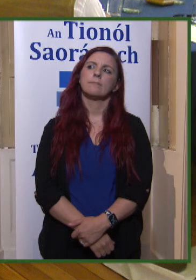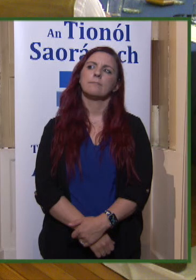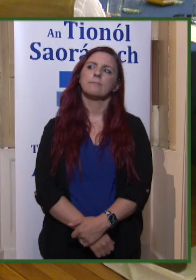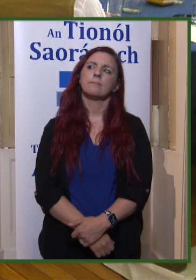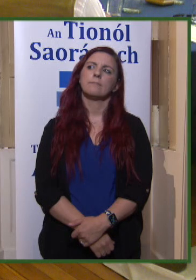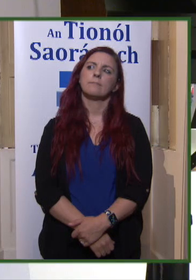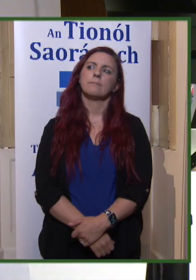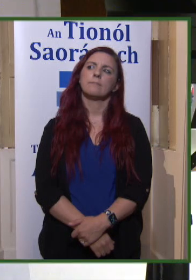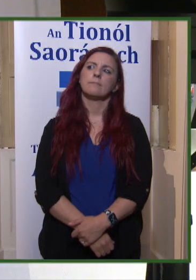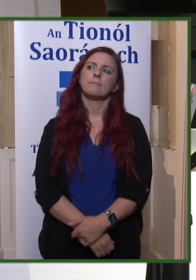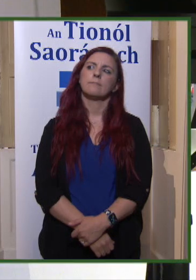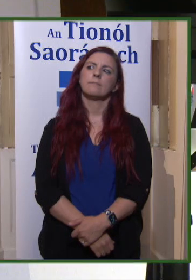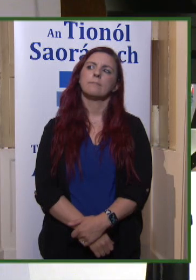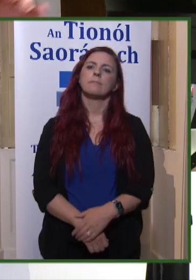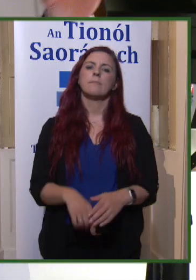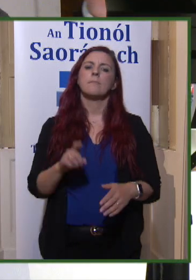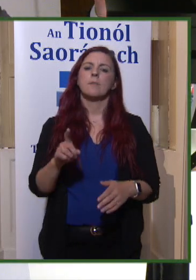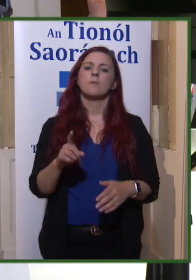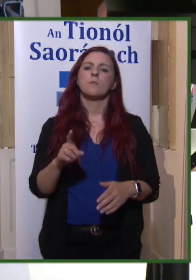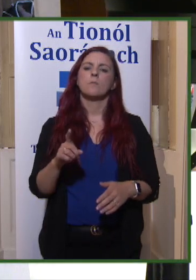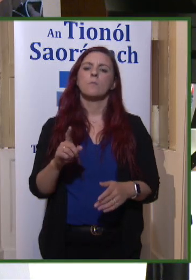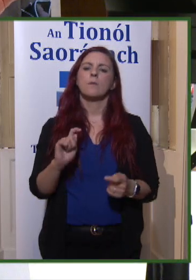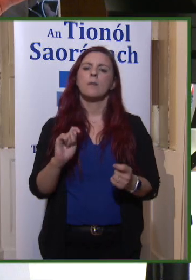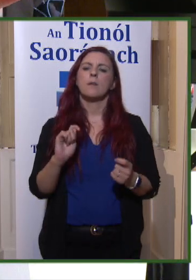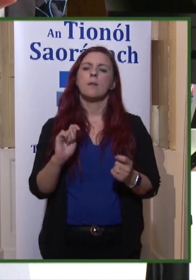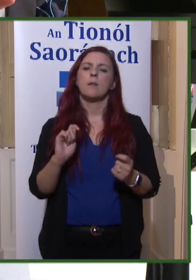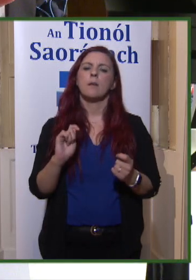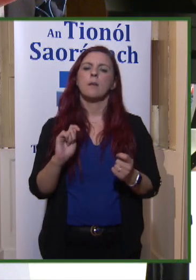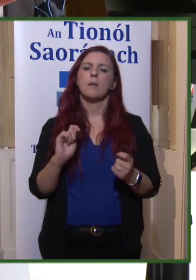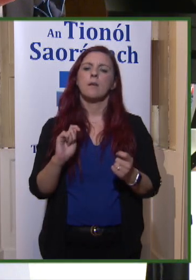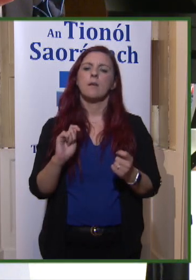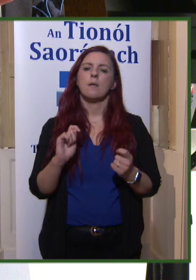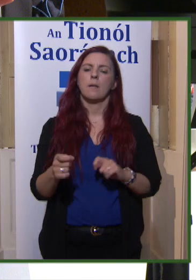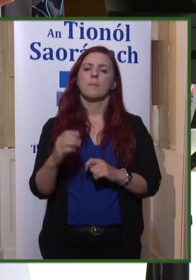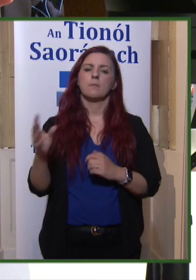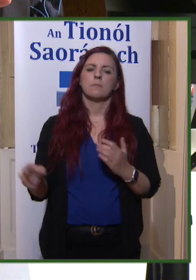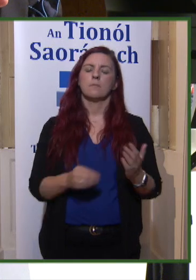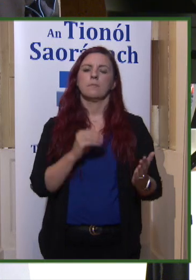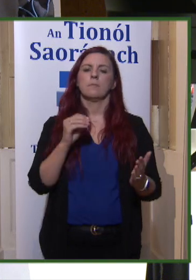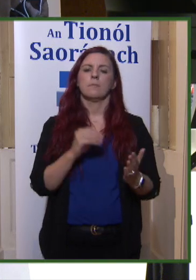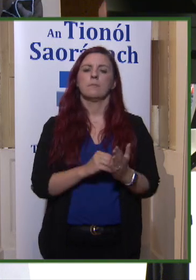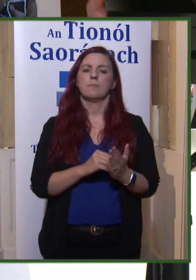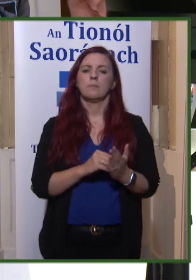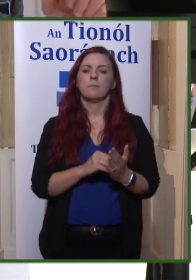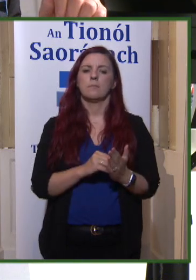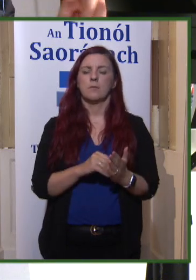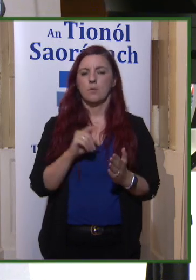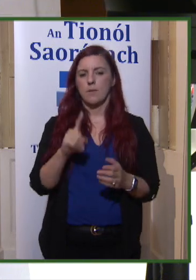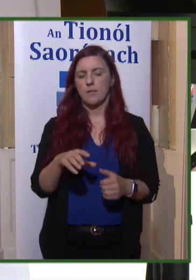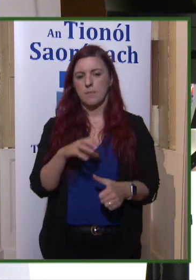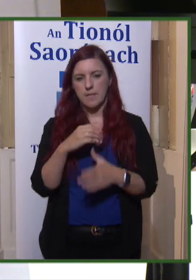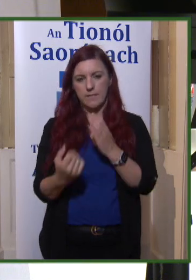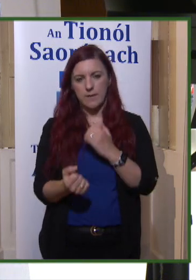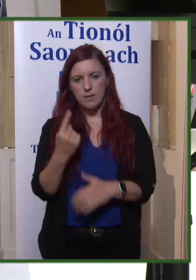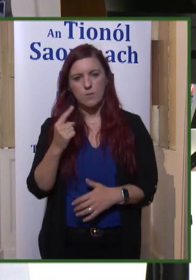Yes. 17. So the amendment carries. Are the Assembly members happy with that count? Yeah, just on that particular issue,